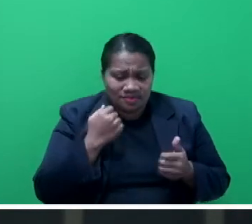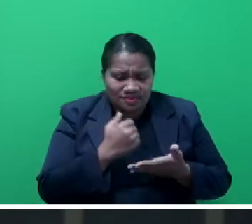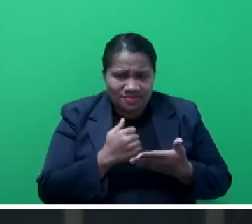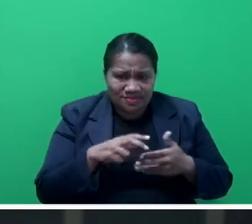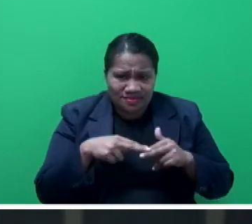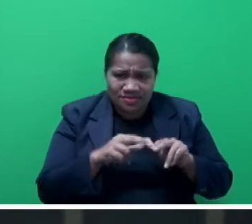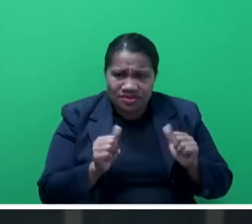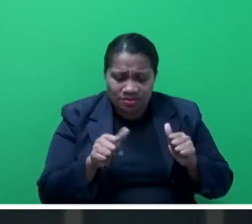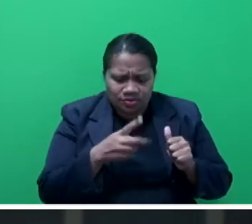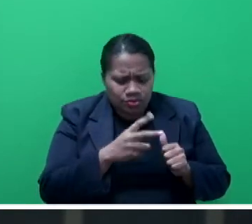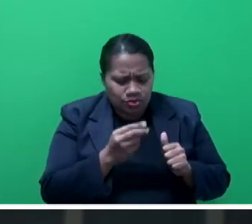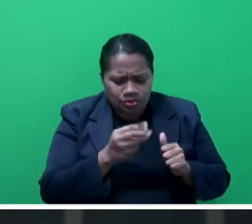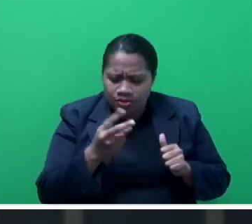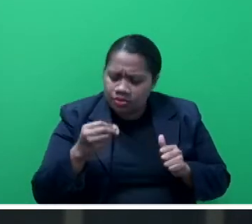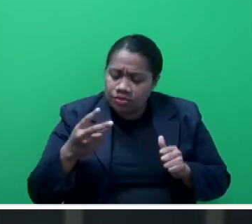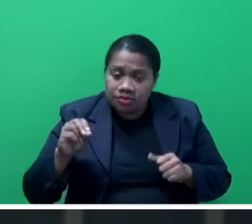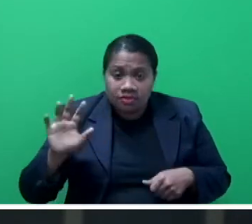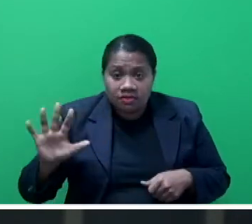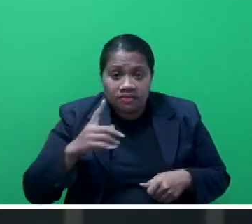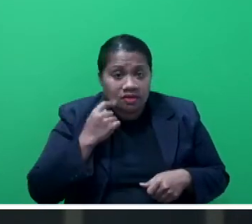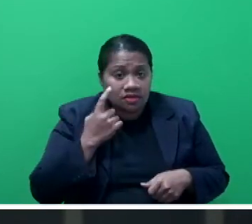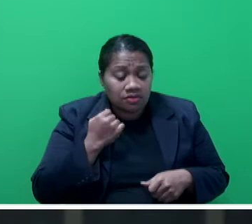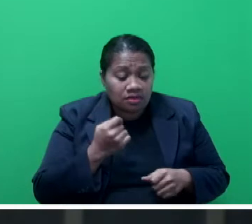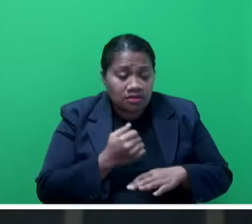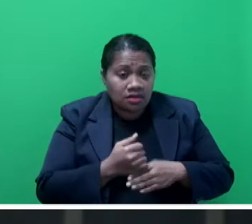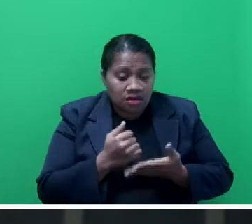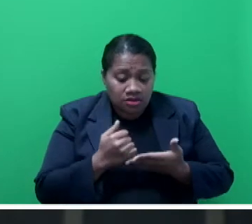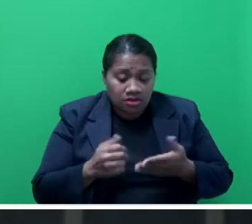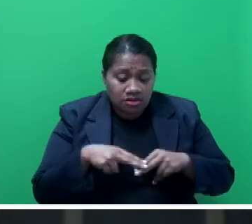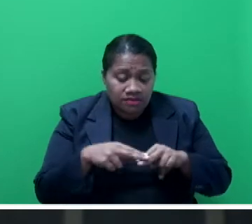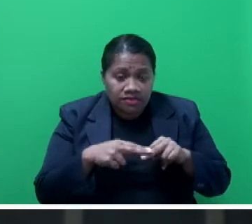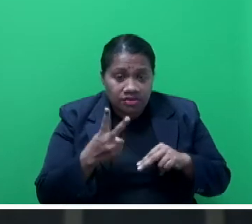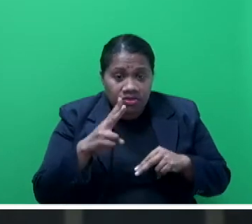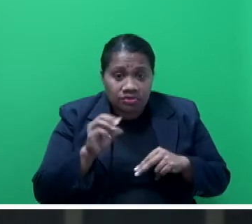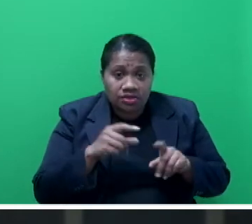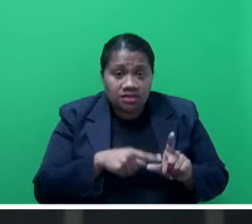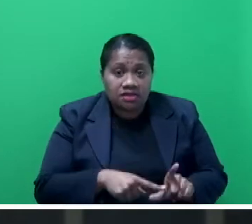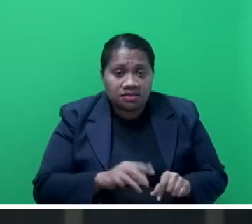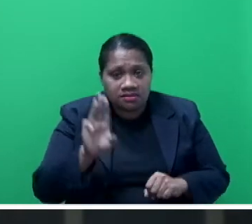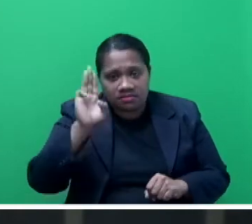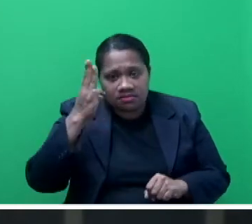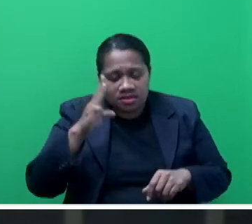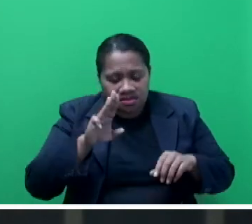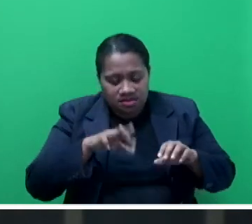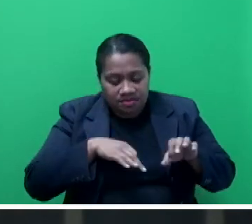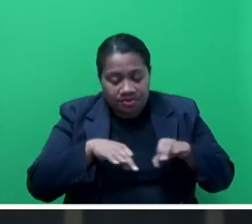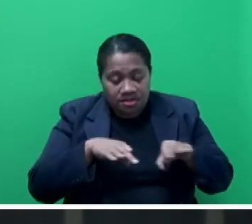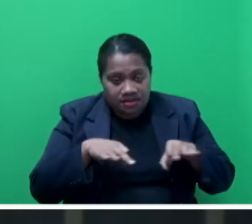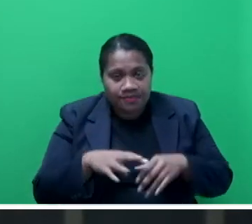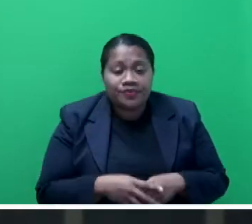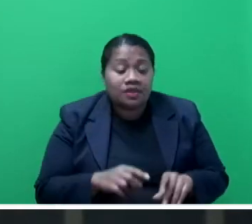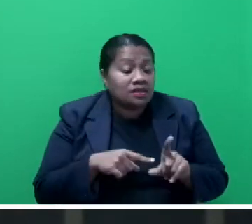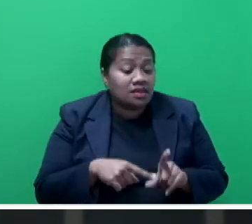to 2025, and the Water Authority of Fiji 20-year Master Plans. In the year 2010, there were